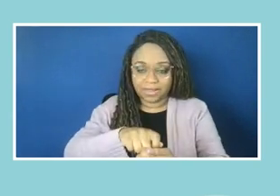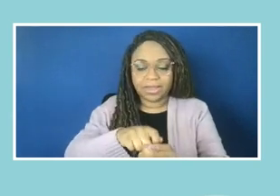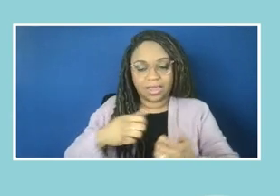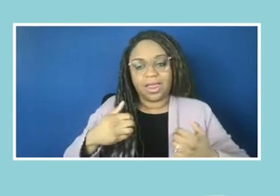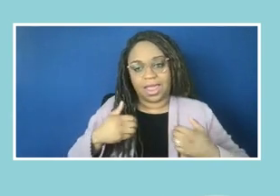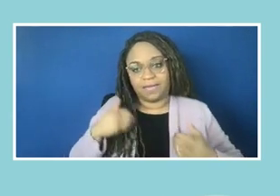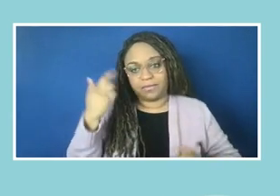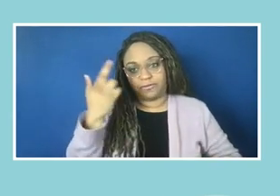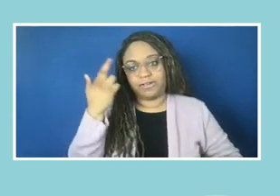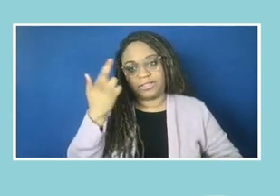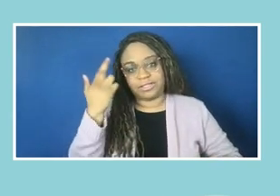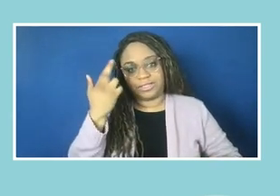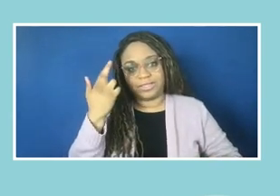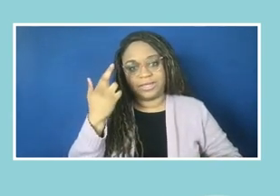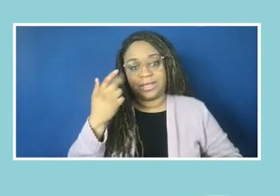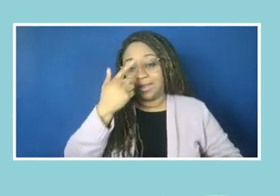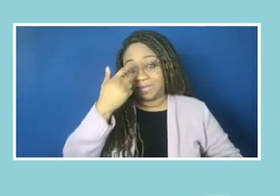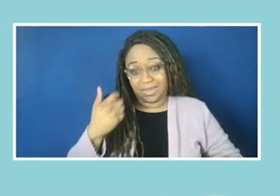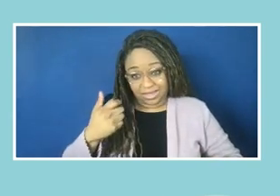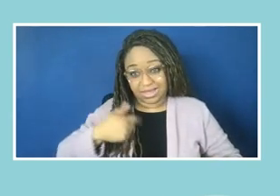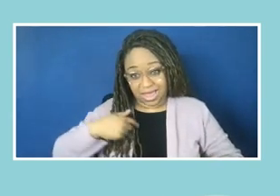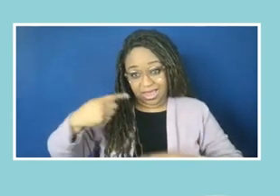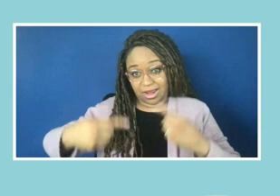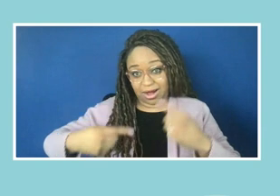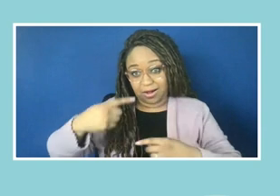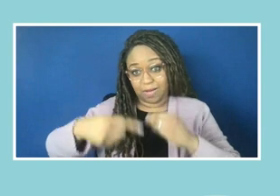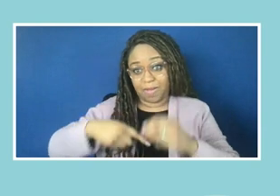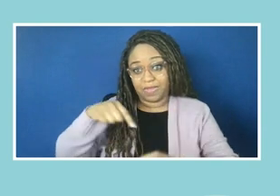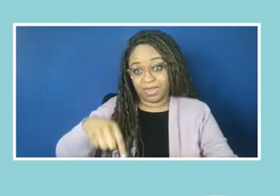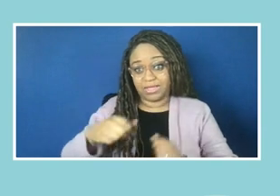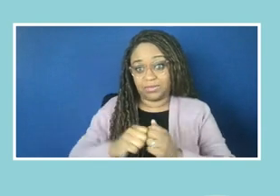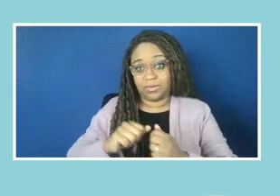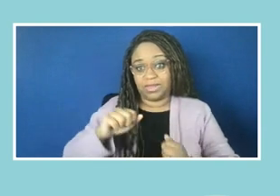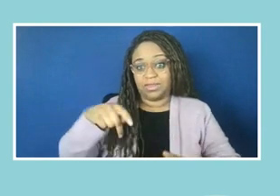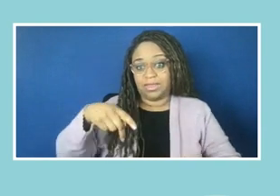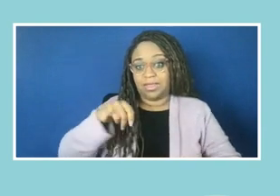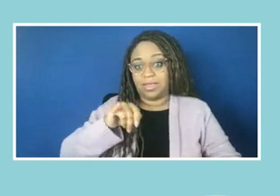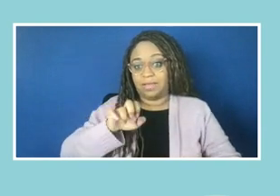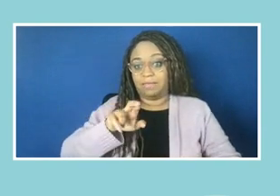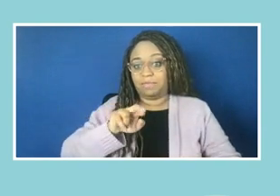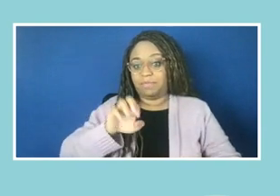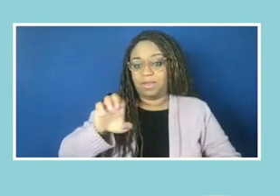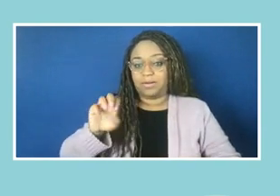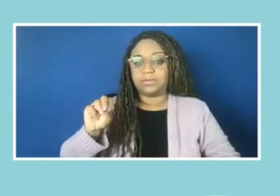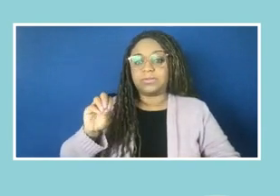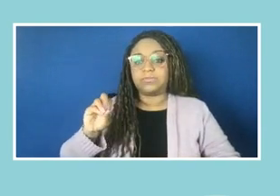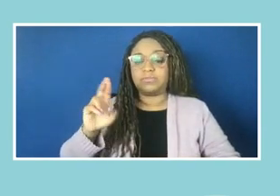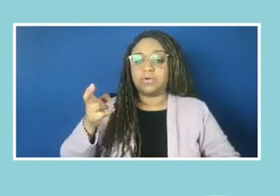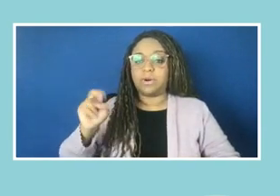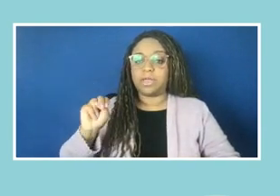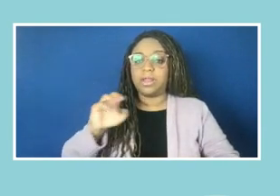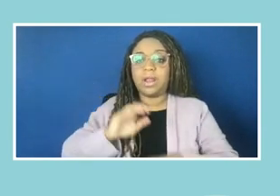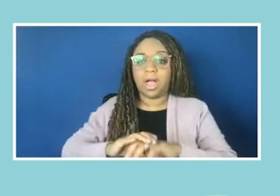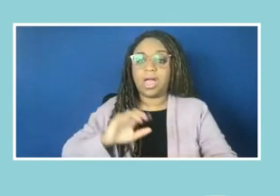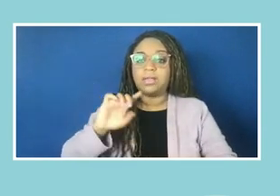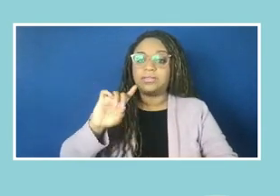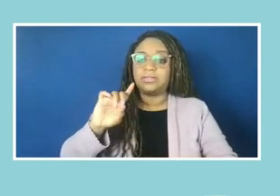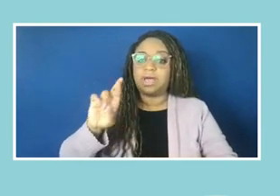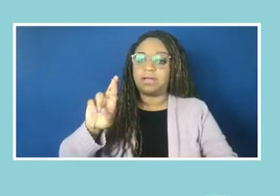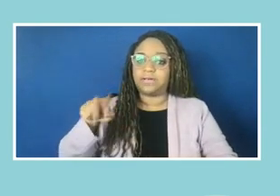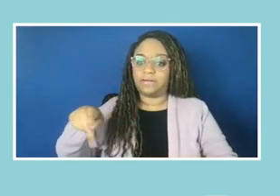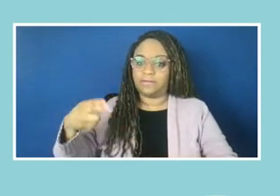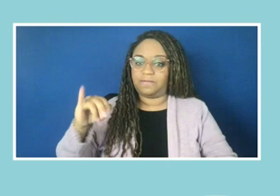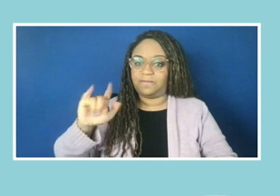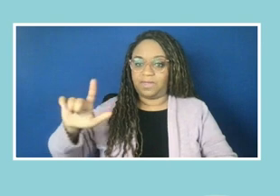Because I got into this with Piers Morgan on the Dr. Phil show about a couple of months ago. And it was just a